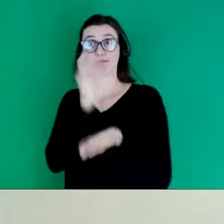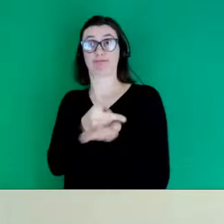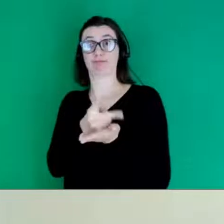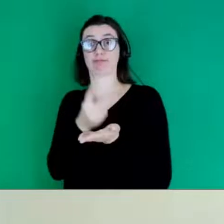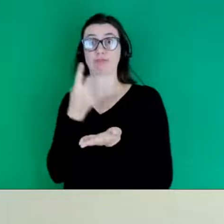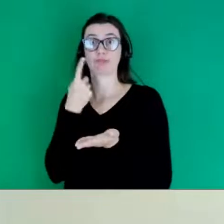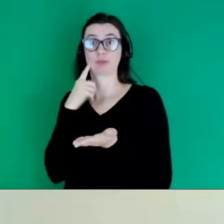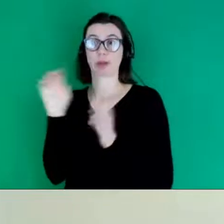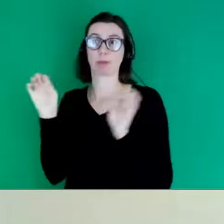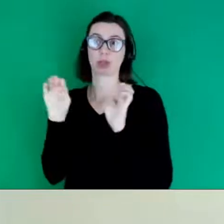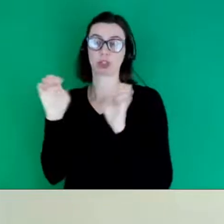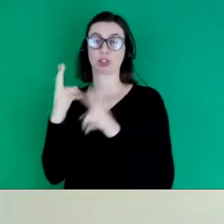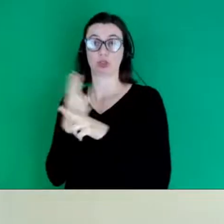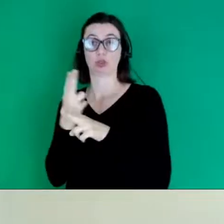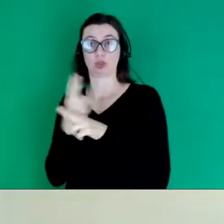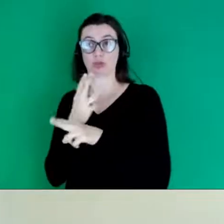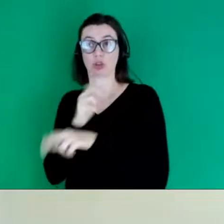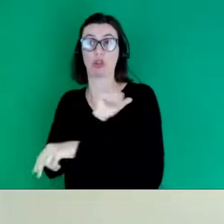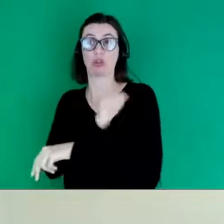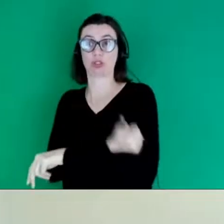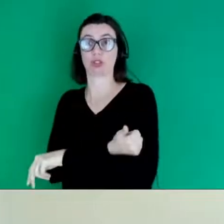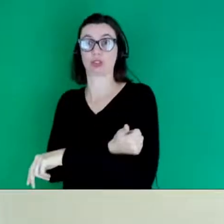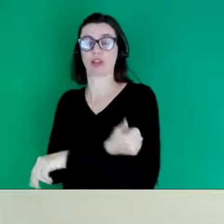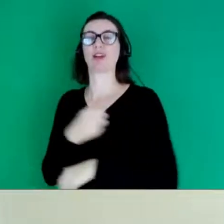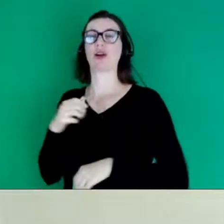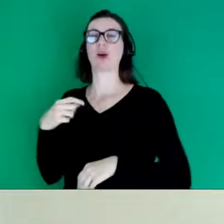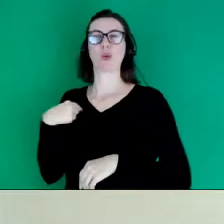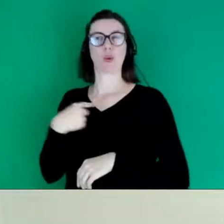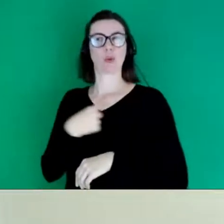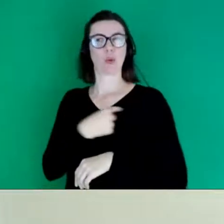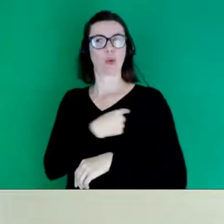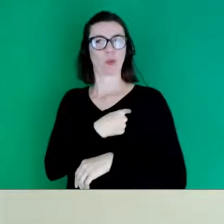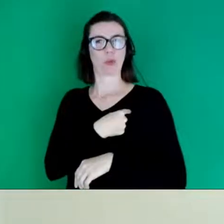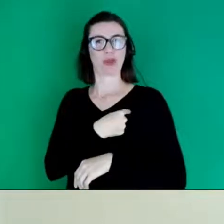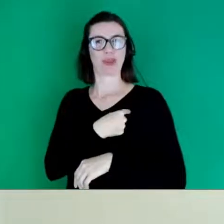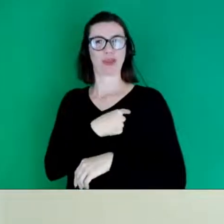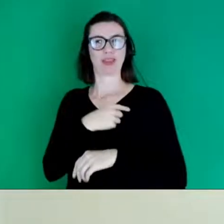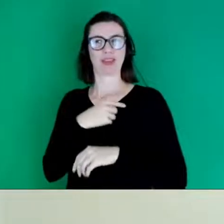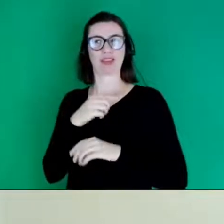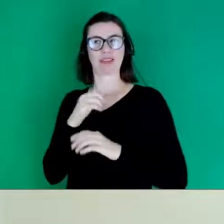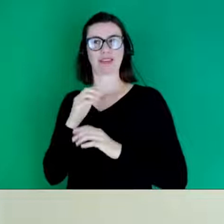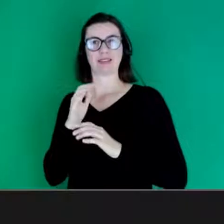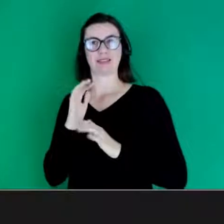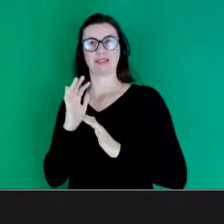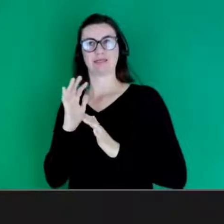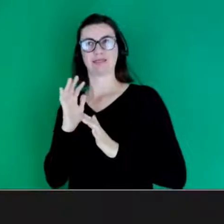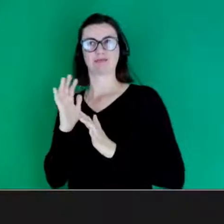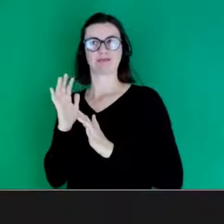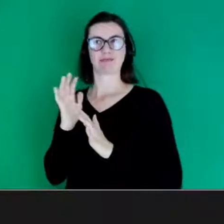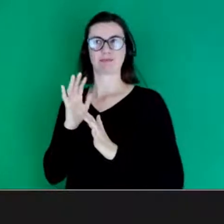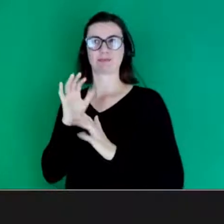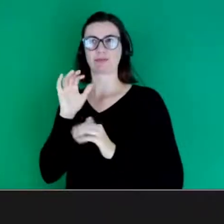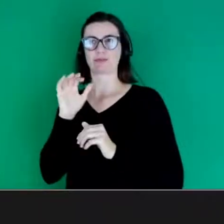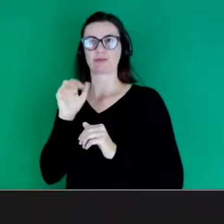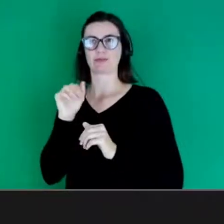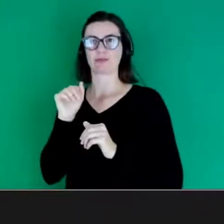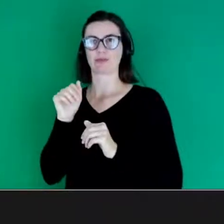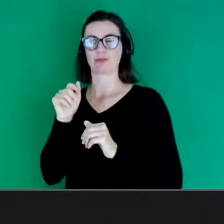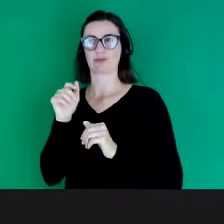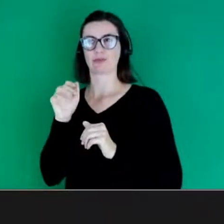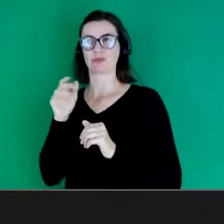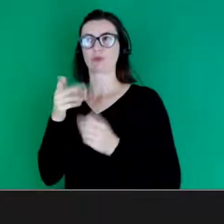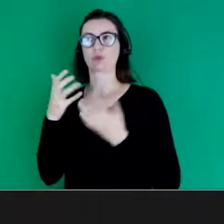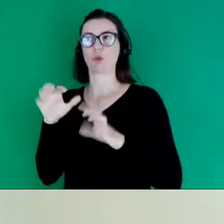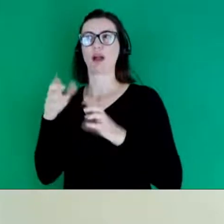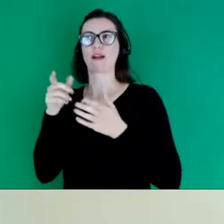use authorization, we're hesitant to make the vaccines mandated in most cases. And so there's